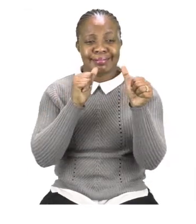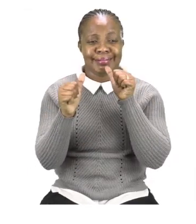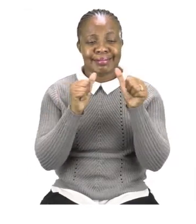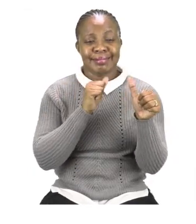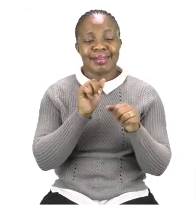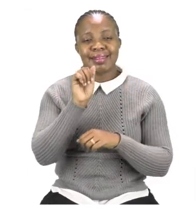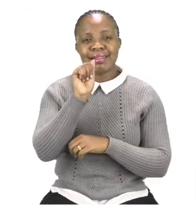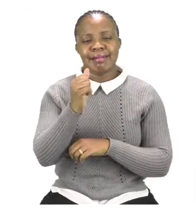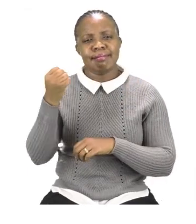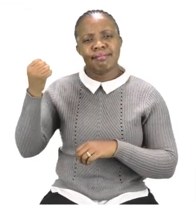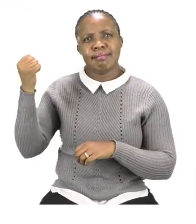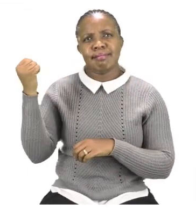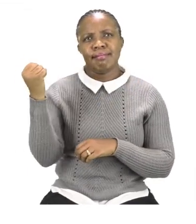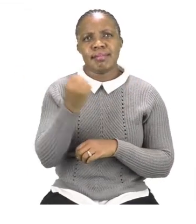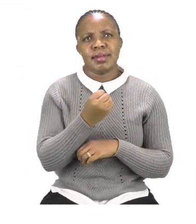leaf.